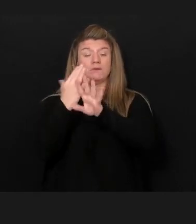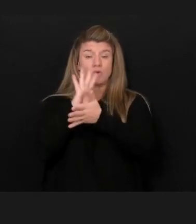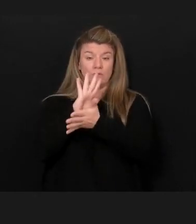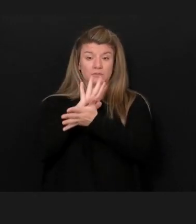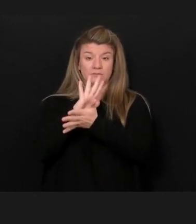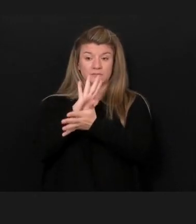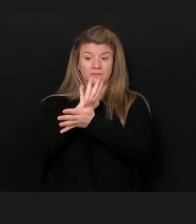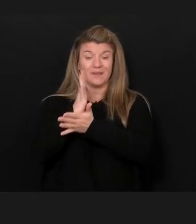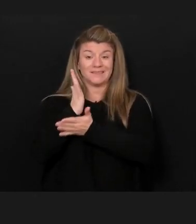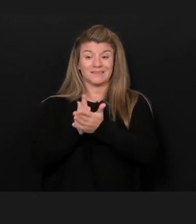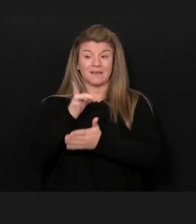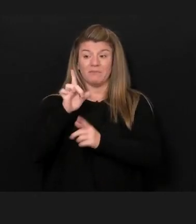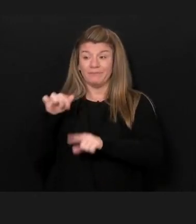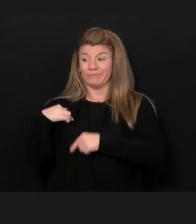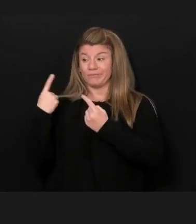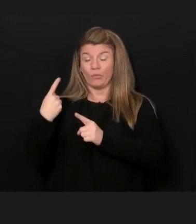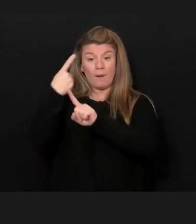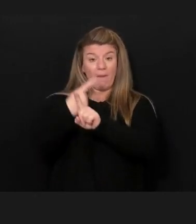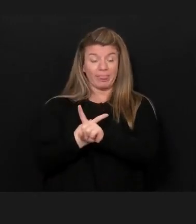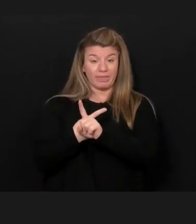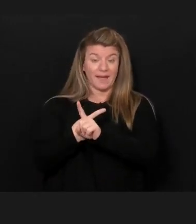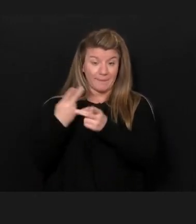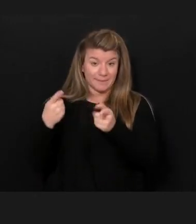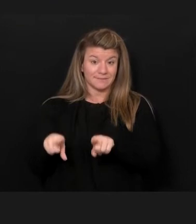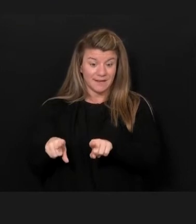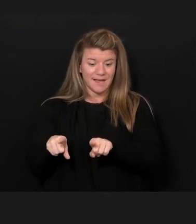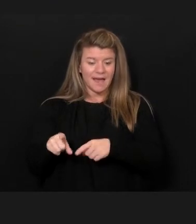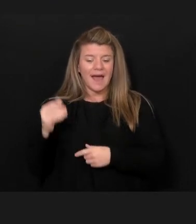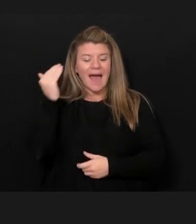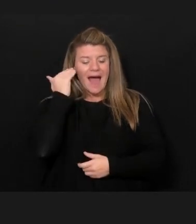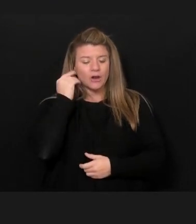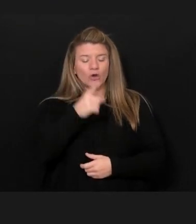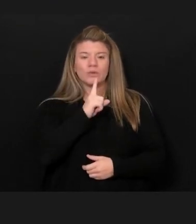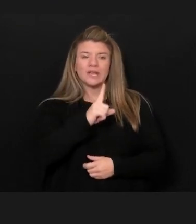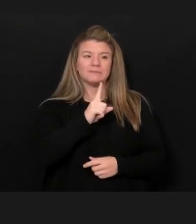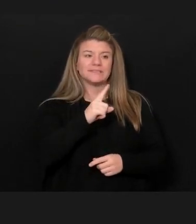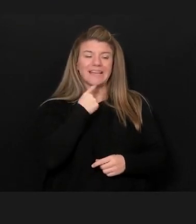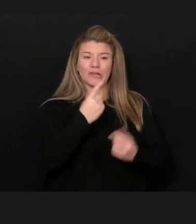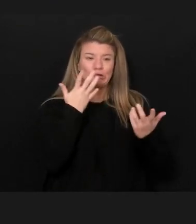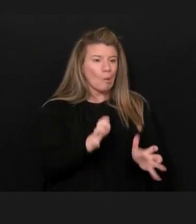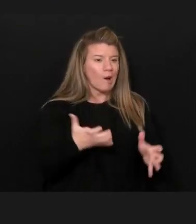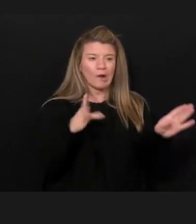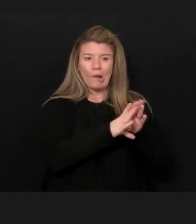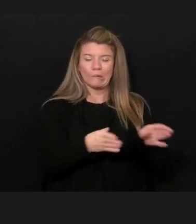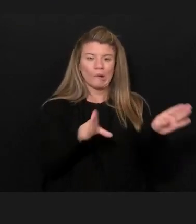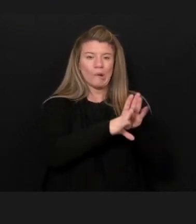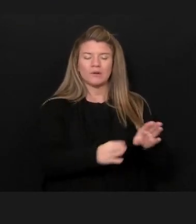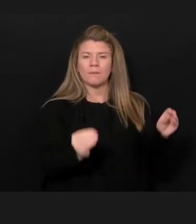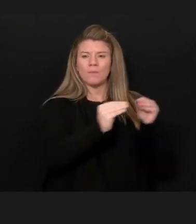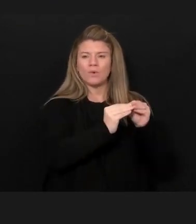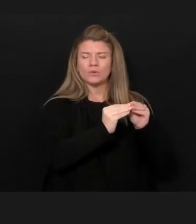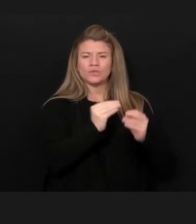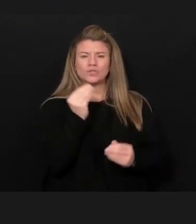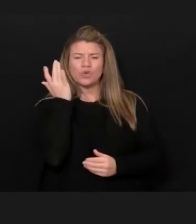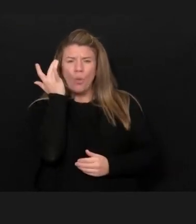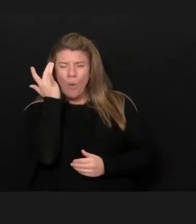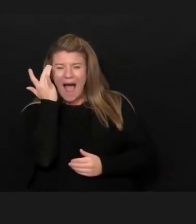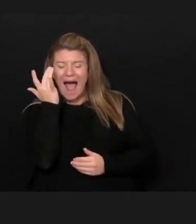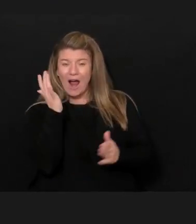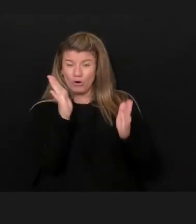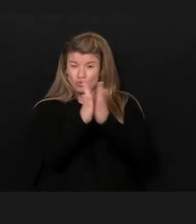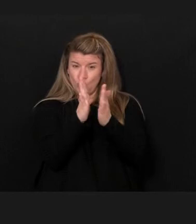have been doing that for about a month, if not longer. I know you keep talking about not wanting to close more things down. So why are schools the one area